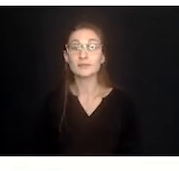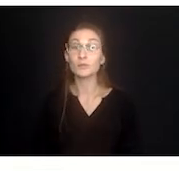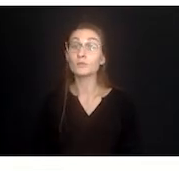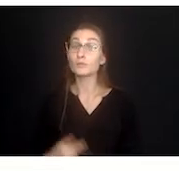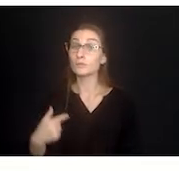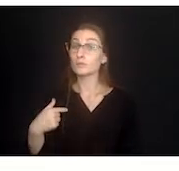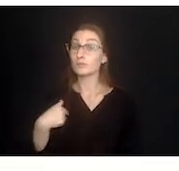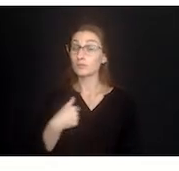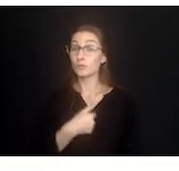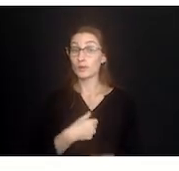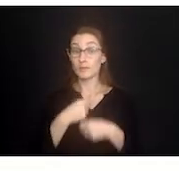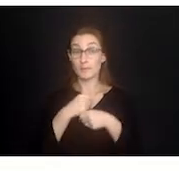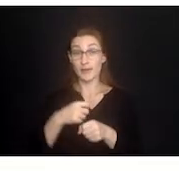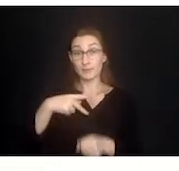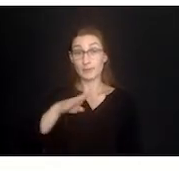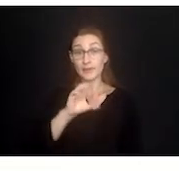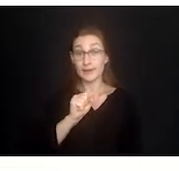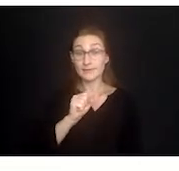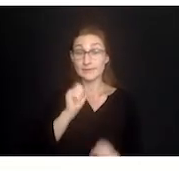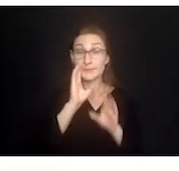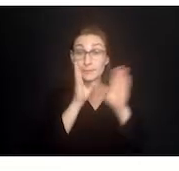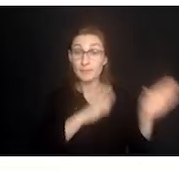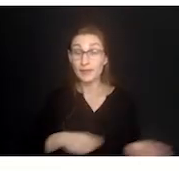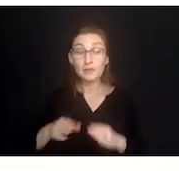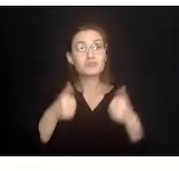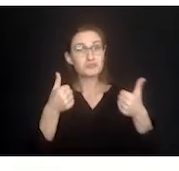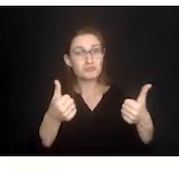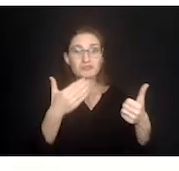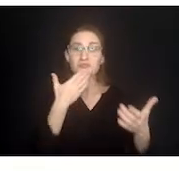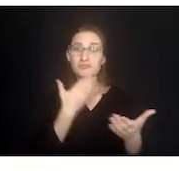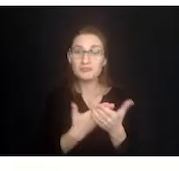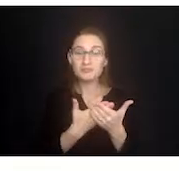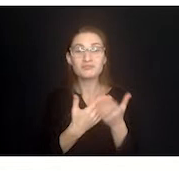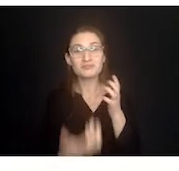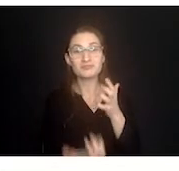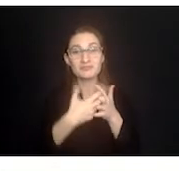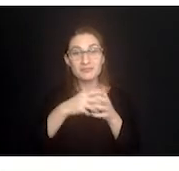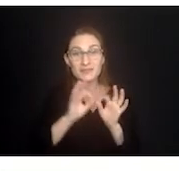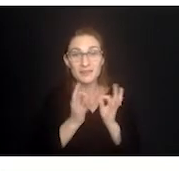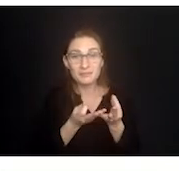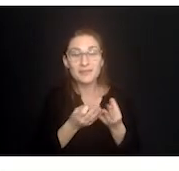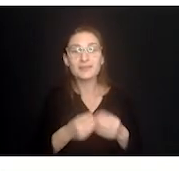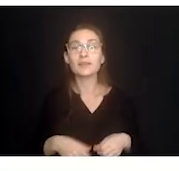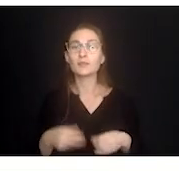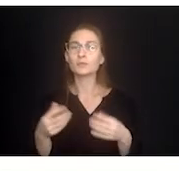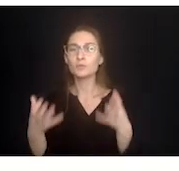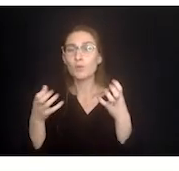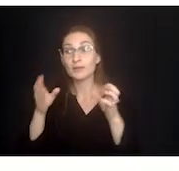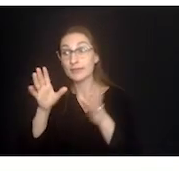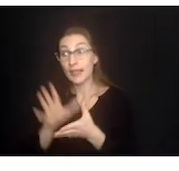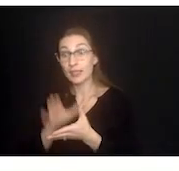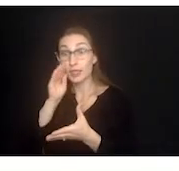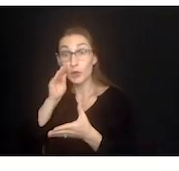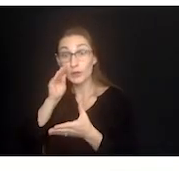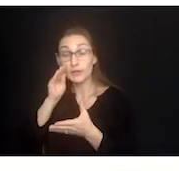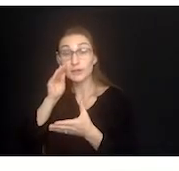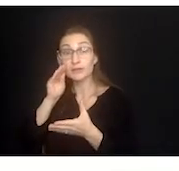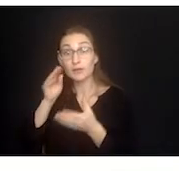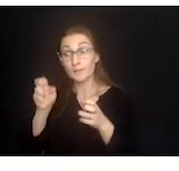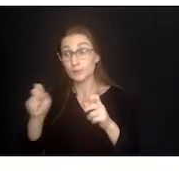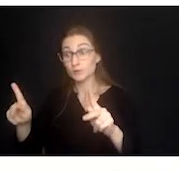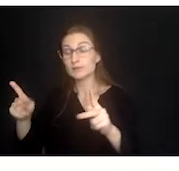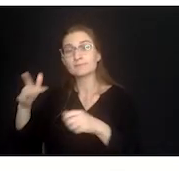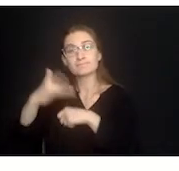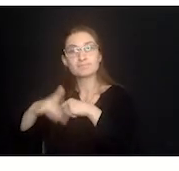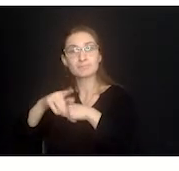experience. After having crafted a positive behavior support plan that proved to be effective and successful for our family, we wanted to keep the learning momentum